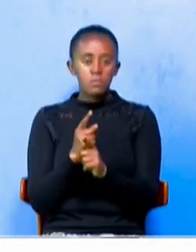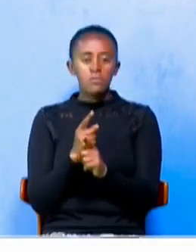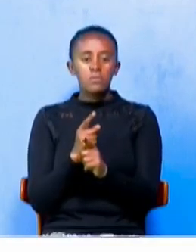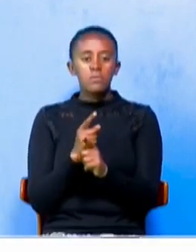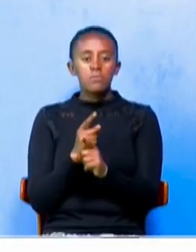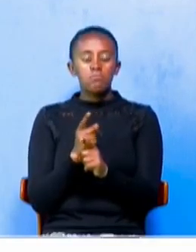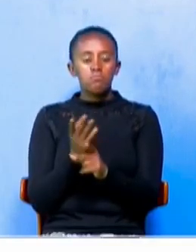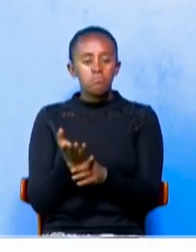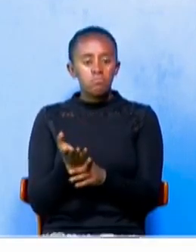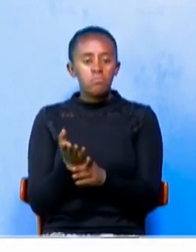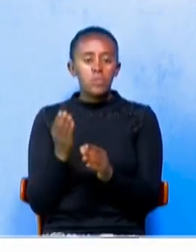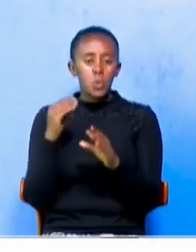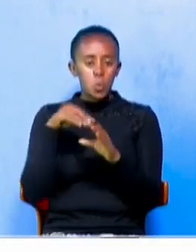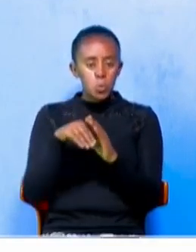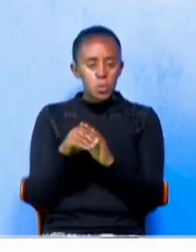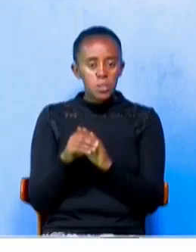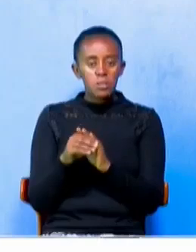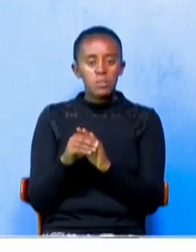including